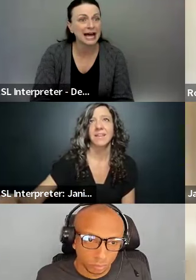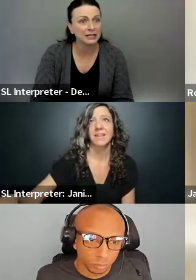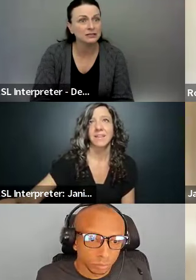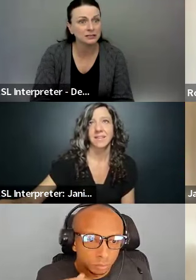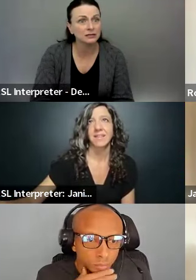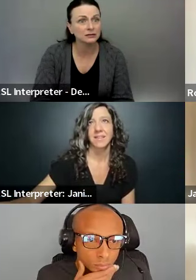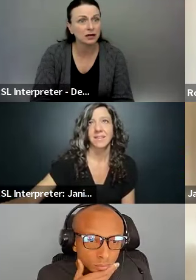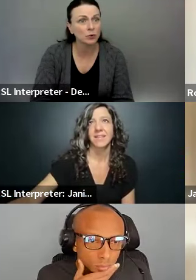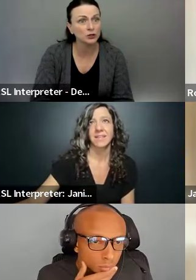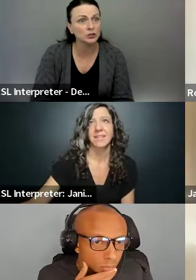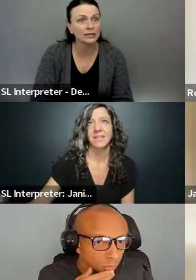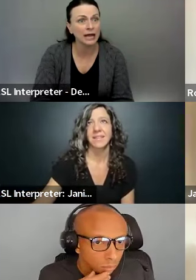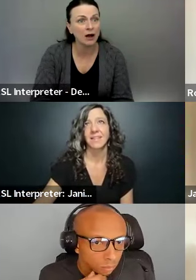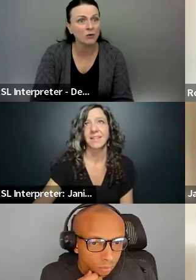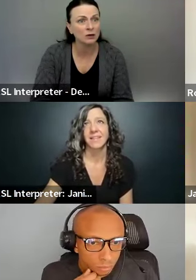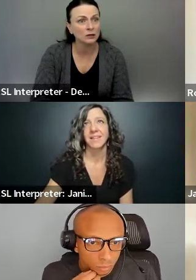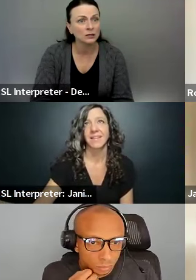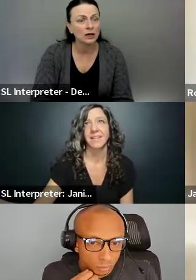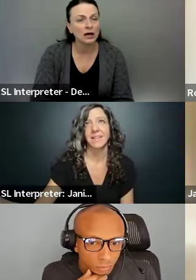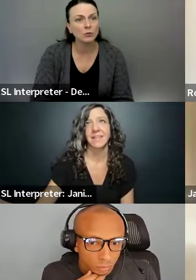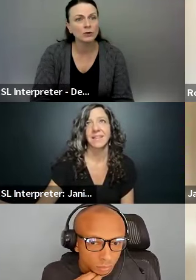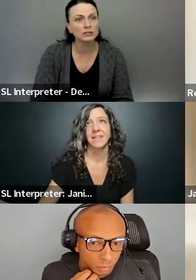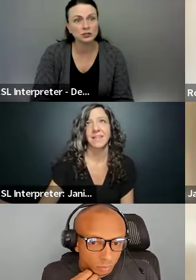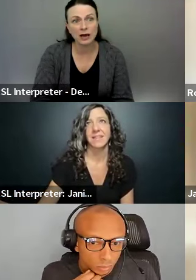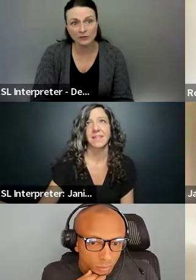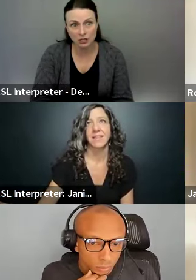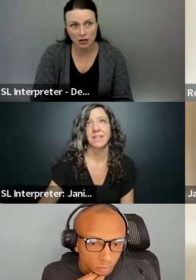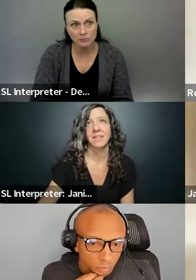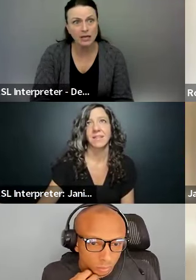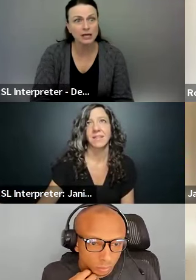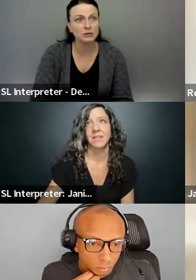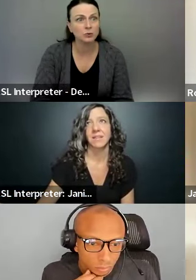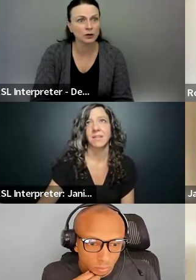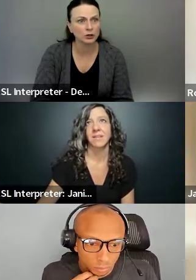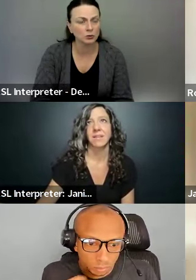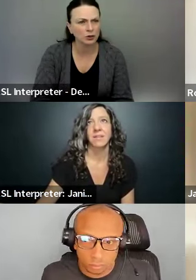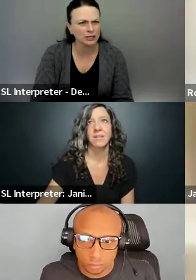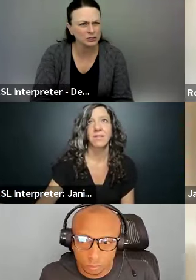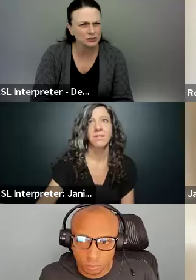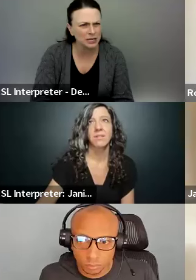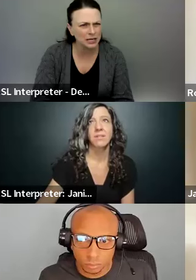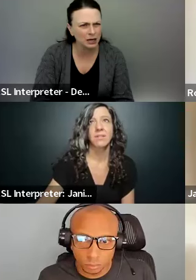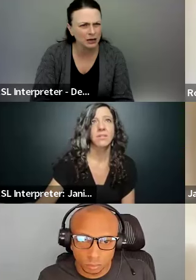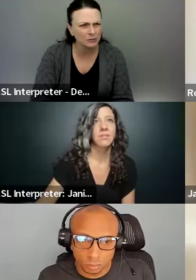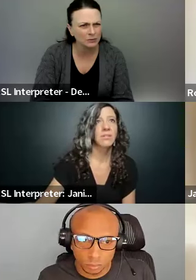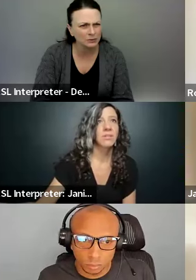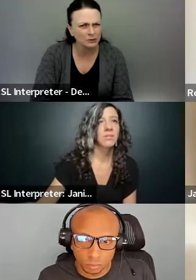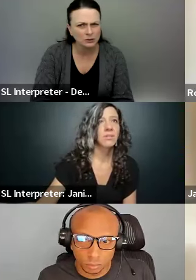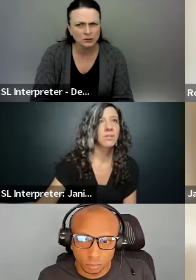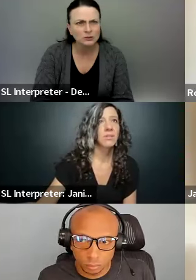the status of what you're doing now. Do you have a job? And where are you working, did you say?